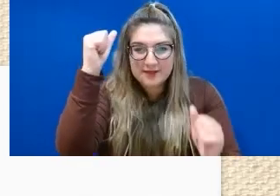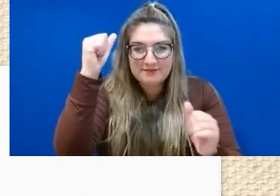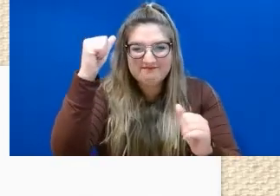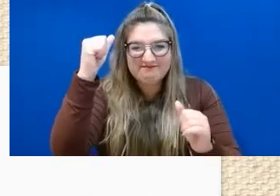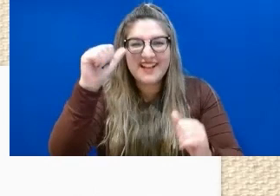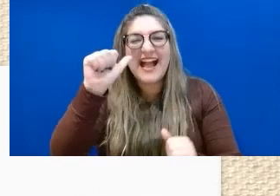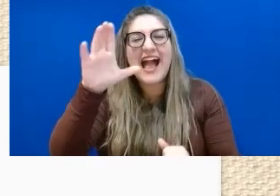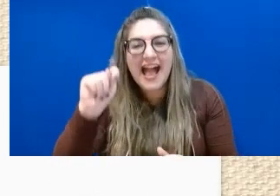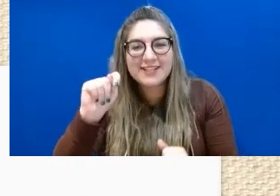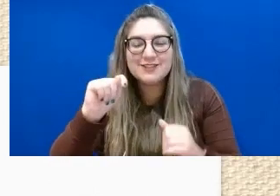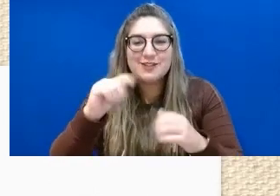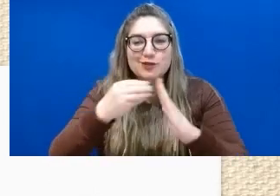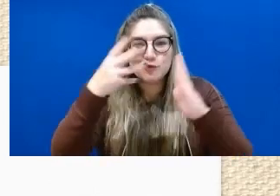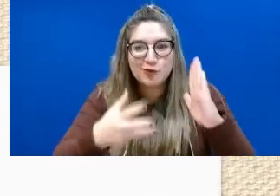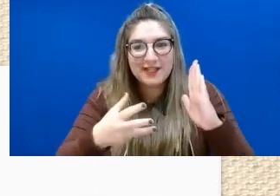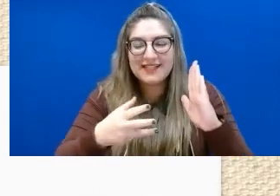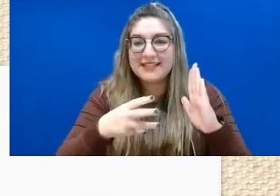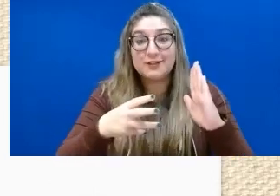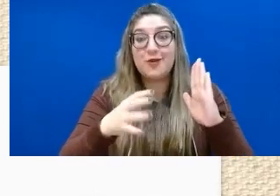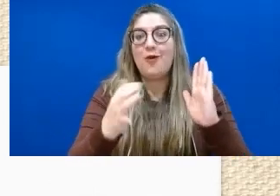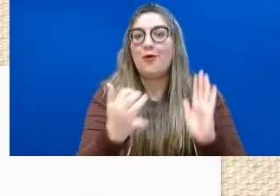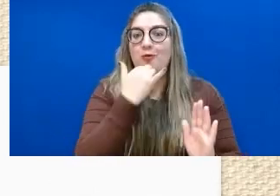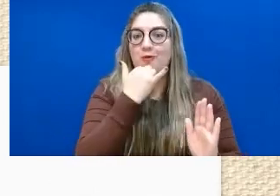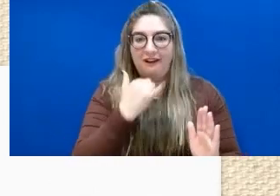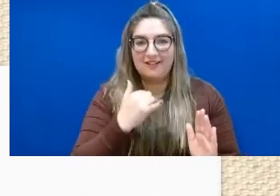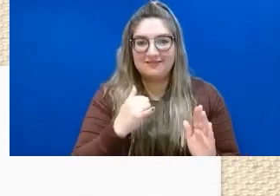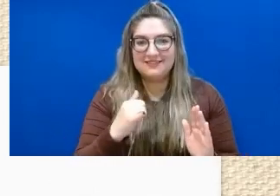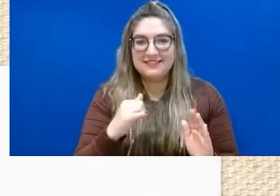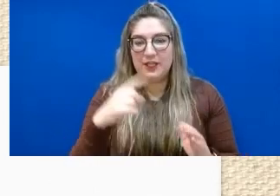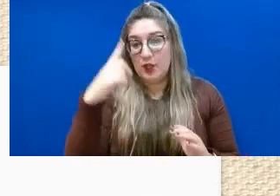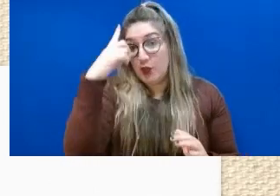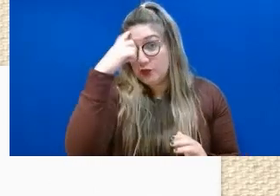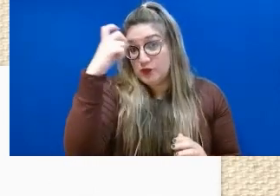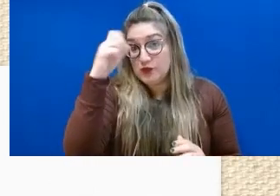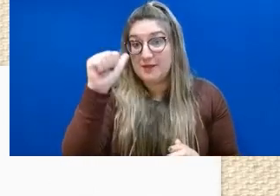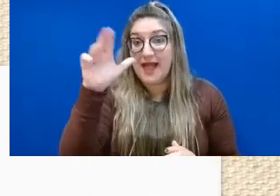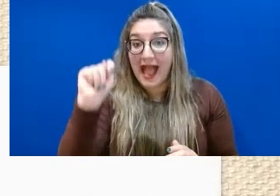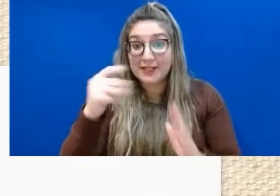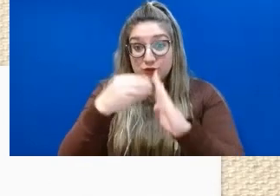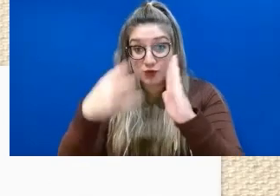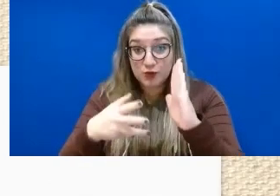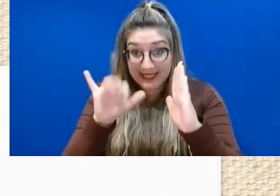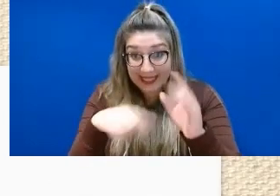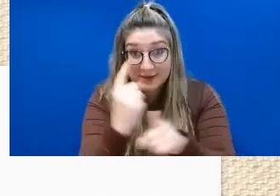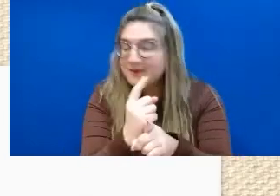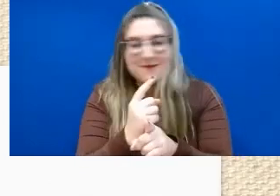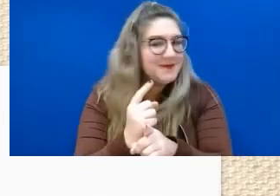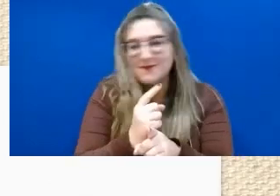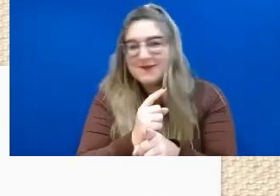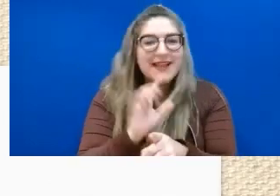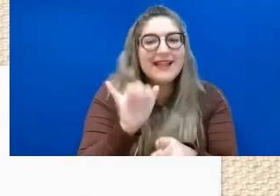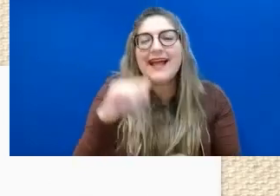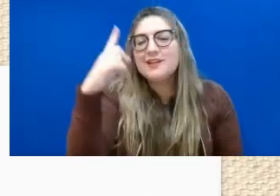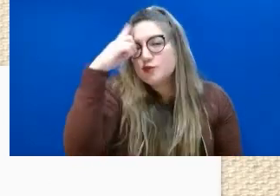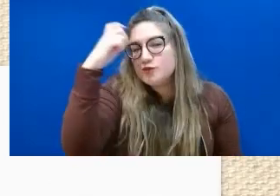very wrongful term to use for a dreamer or for a student. Okay. The DreamAct student, the DreamAct is a legislation over